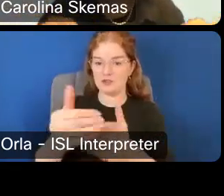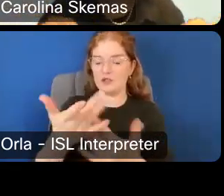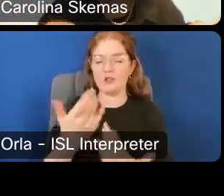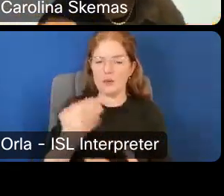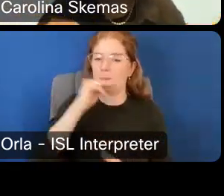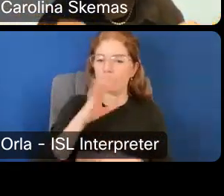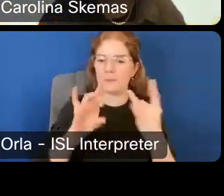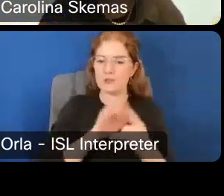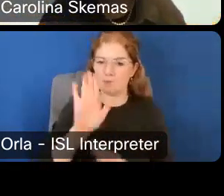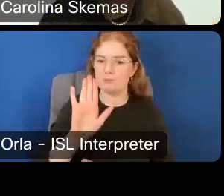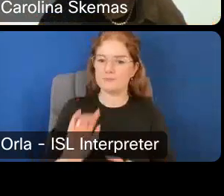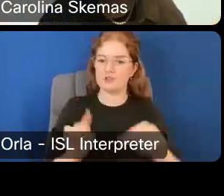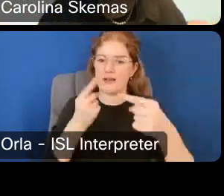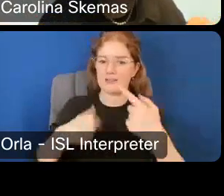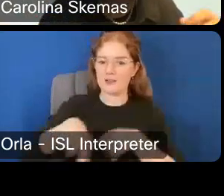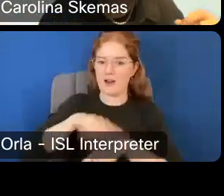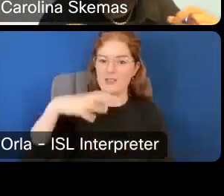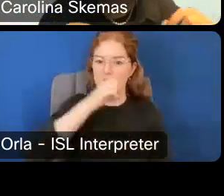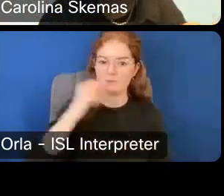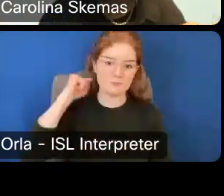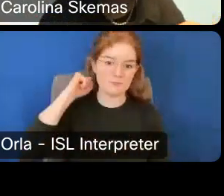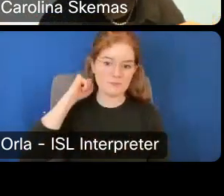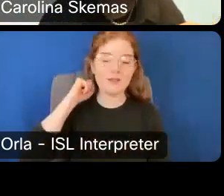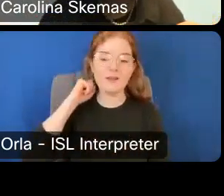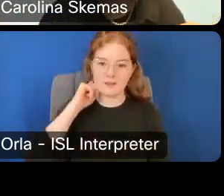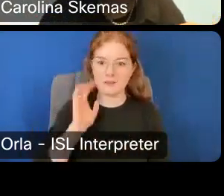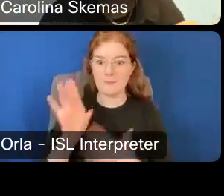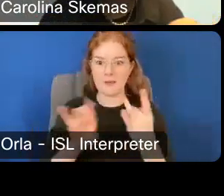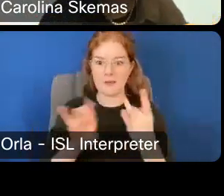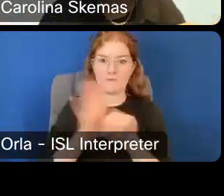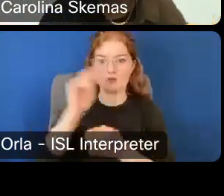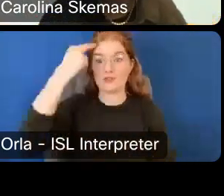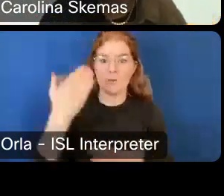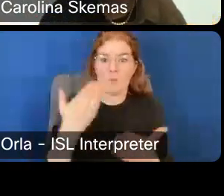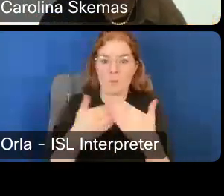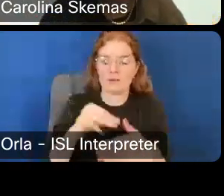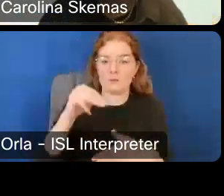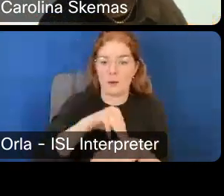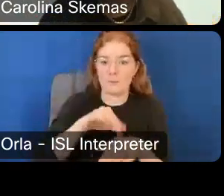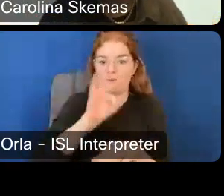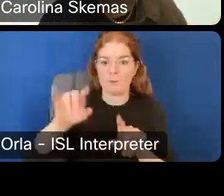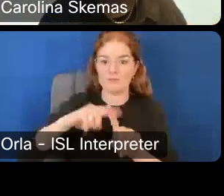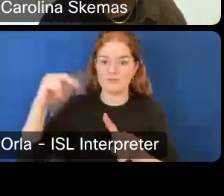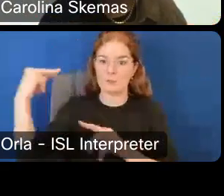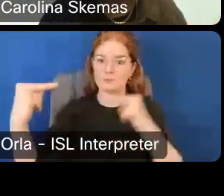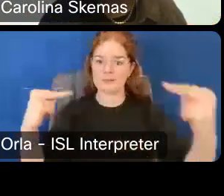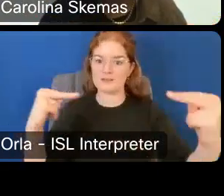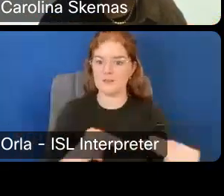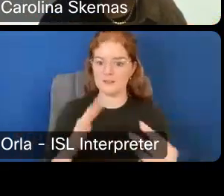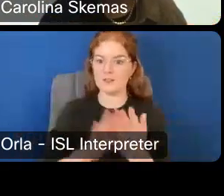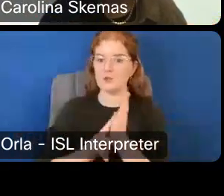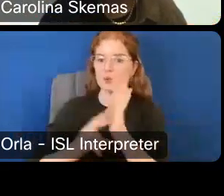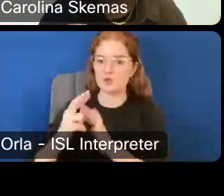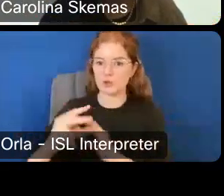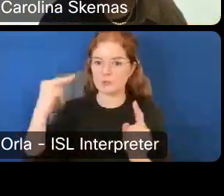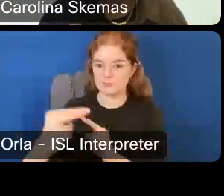we challenge of our assumptions to gain the definition of the problem from a user's perspective. So that would give us the